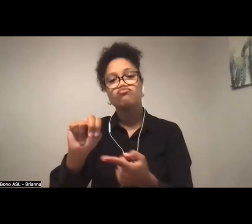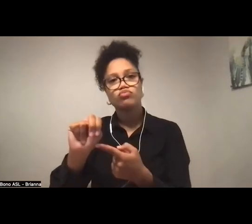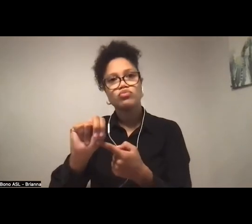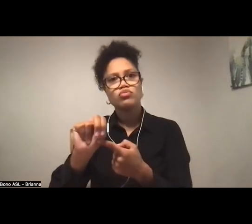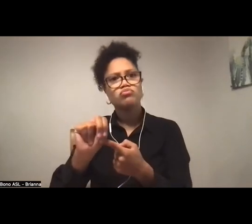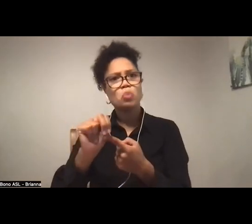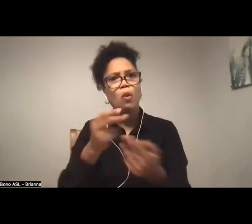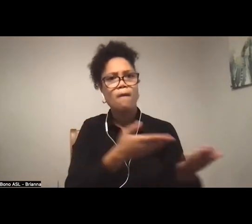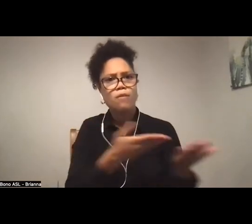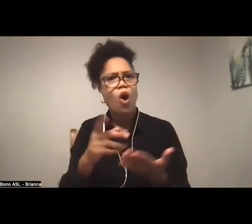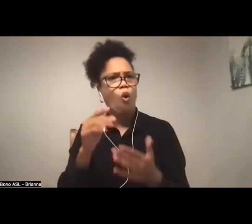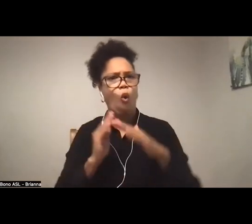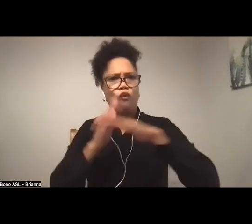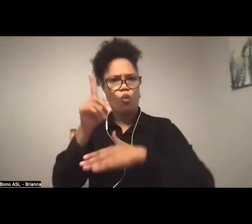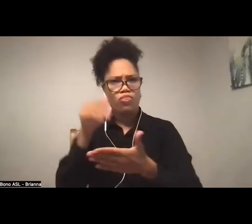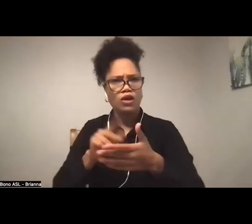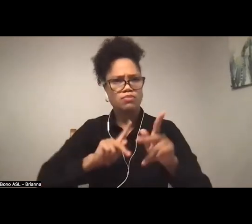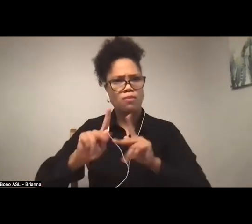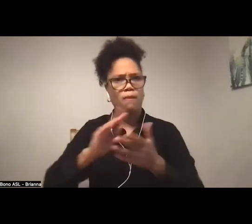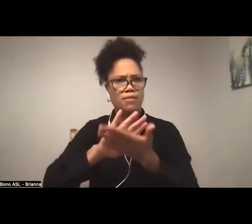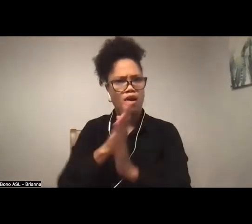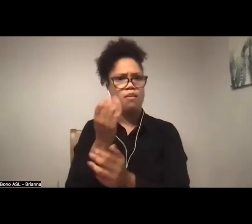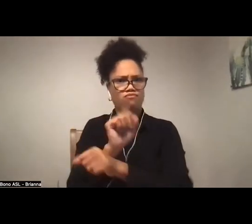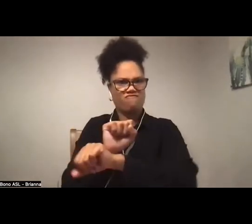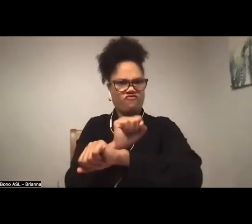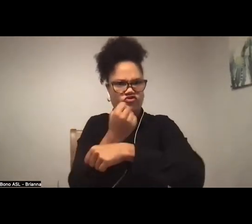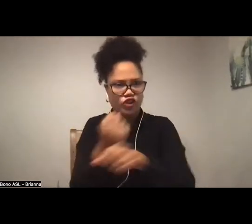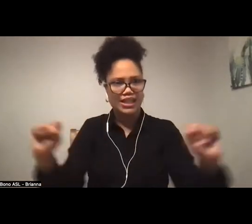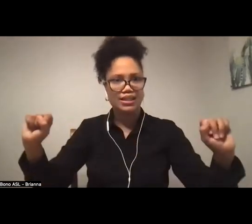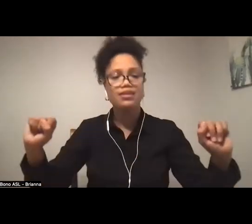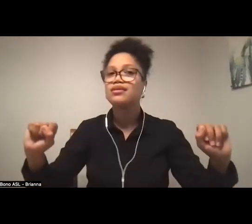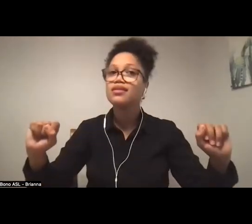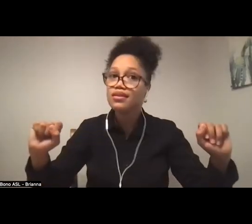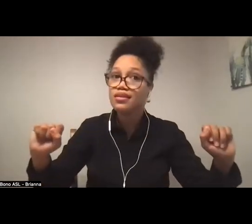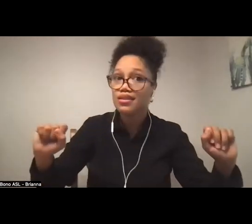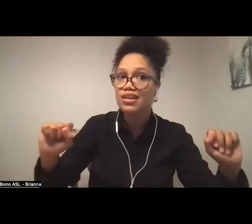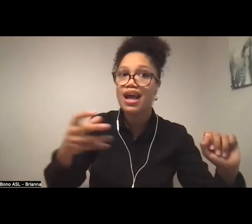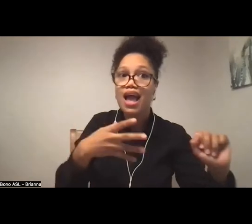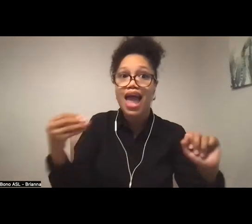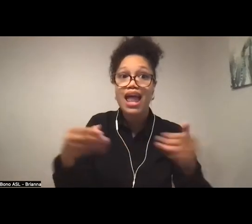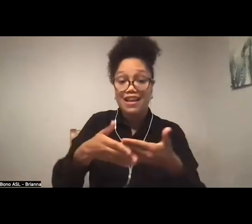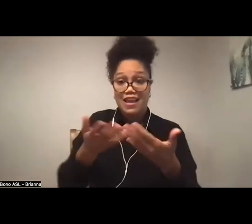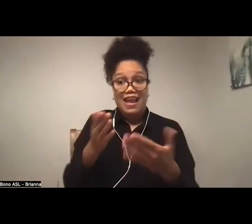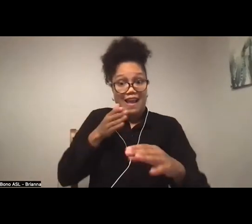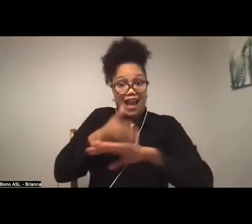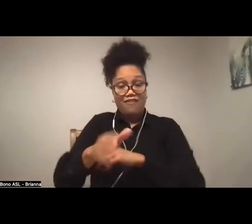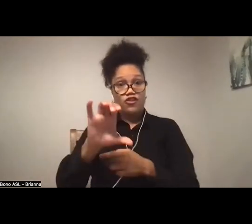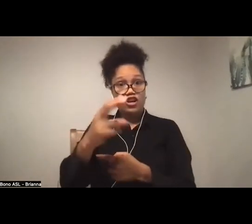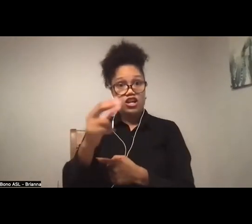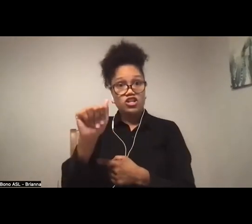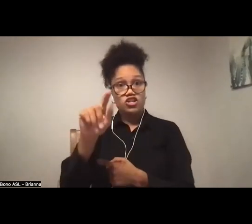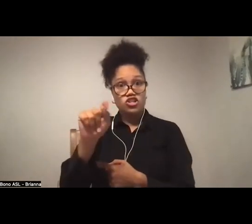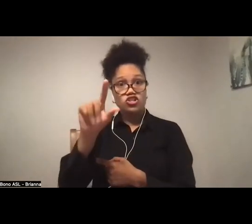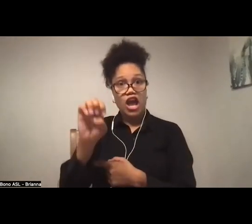freedom, but then once we won the end of chattel slavery, setting up a